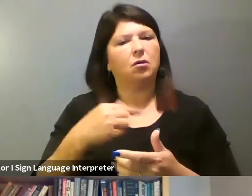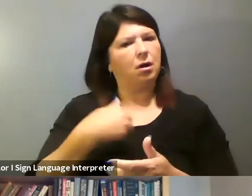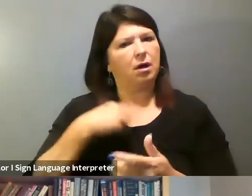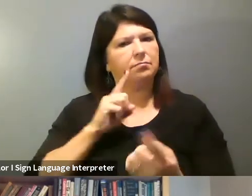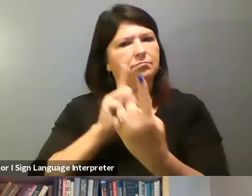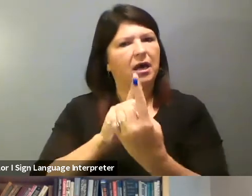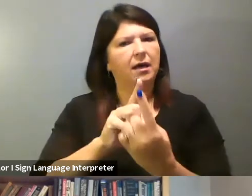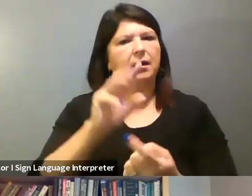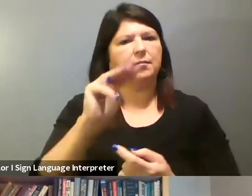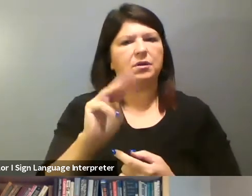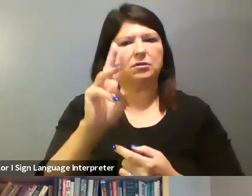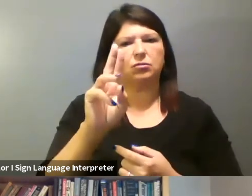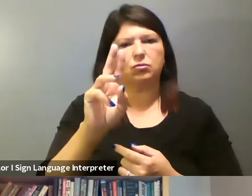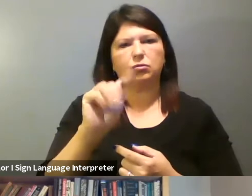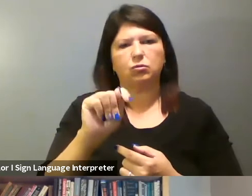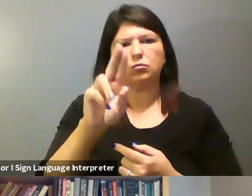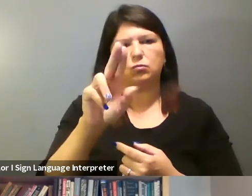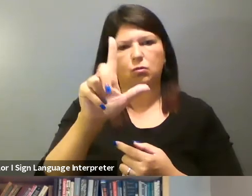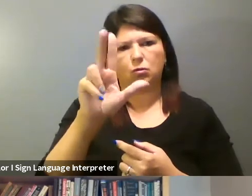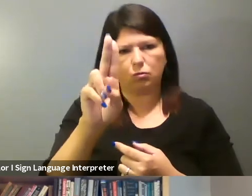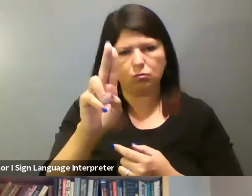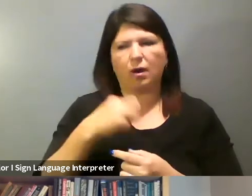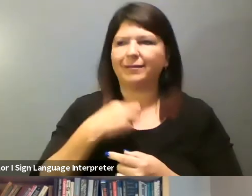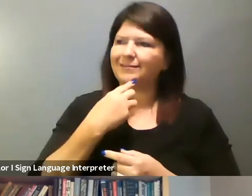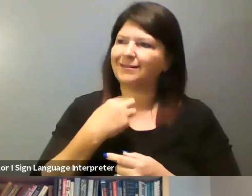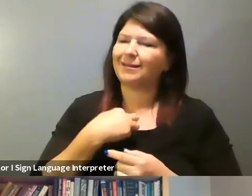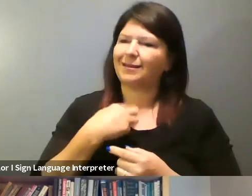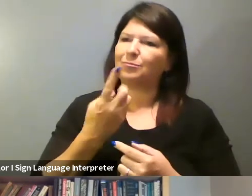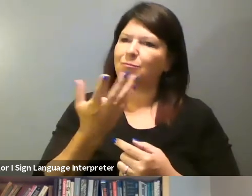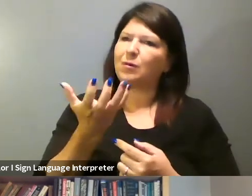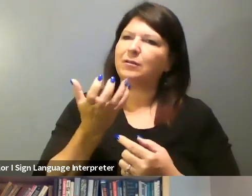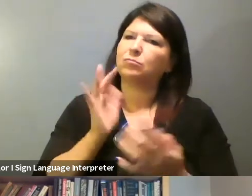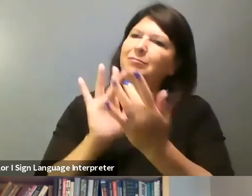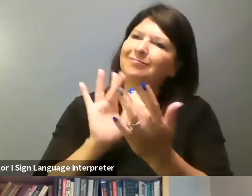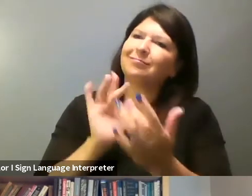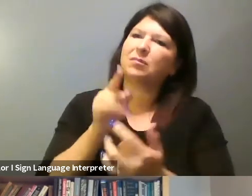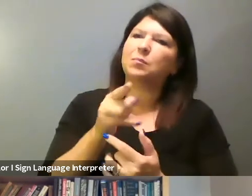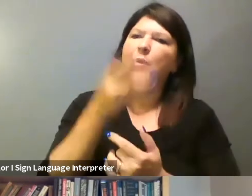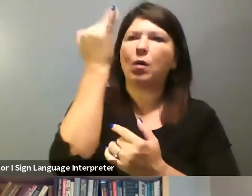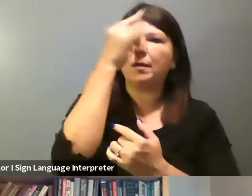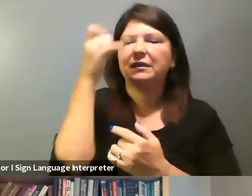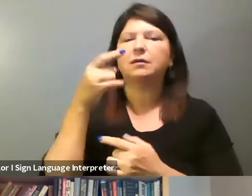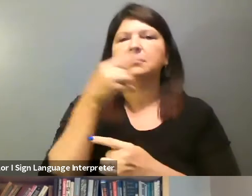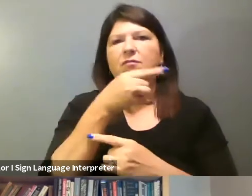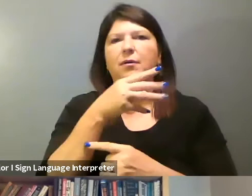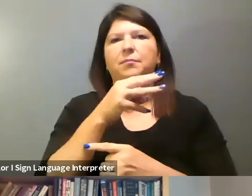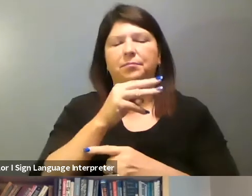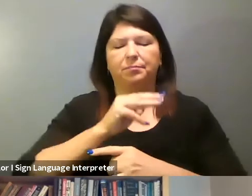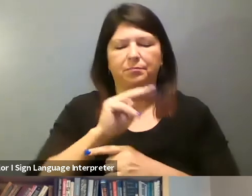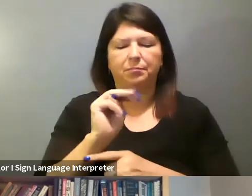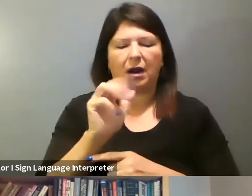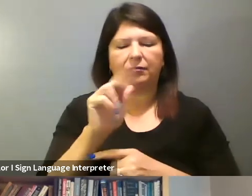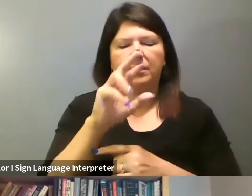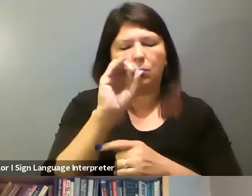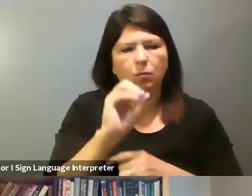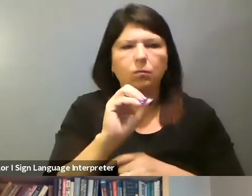him that I was reaching out to him because of Mario, and I wanted to, you know more about,